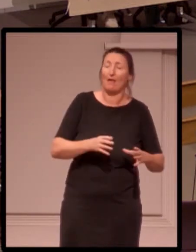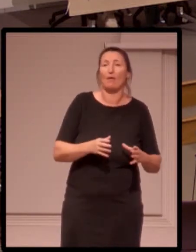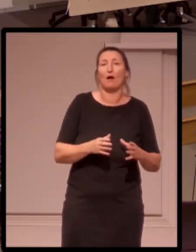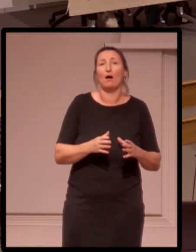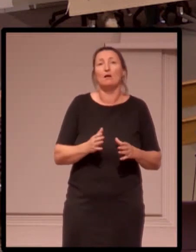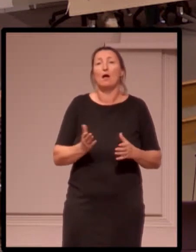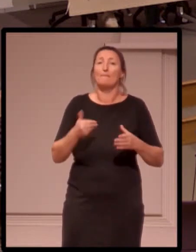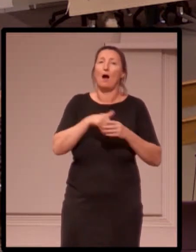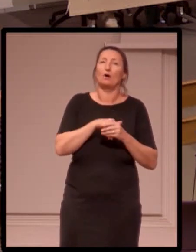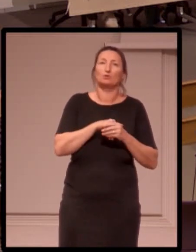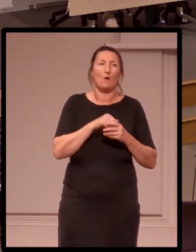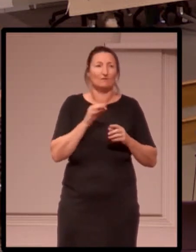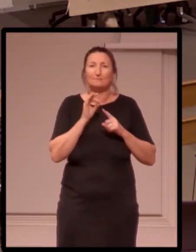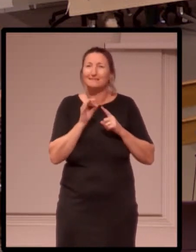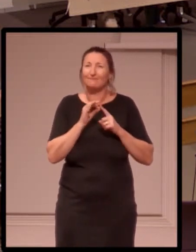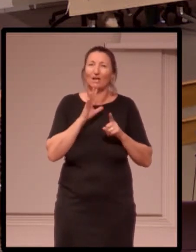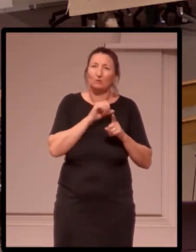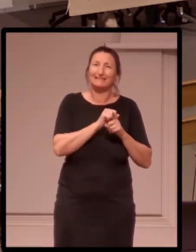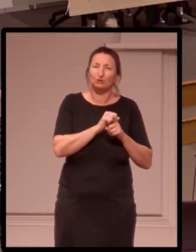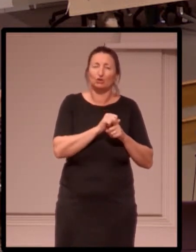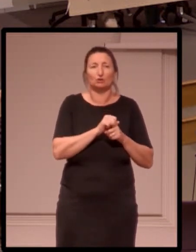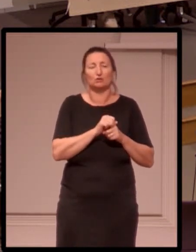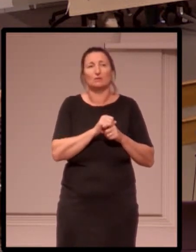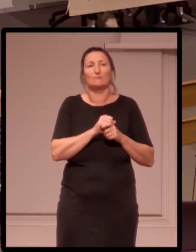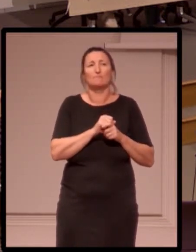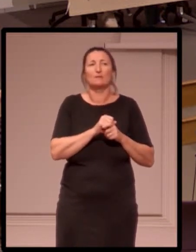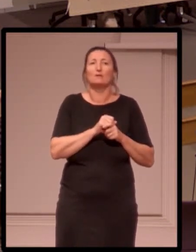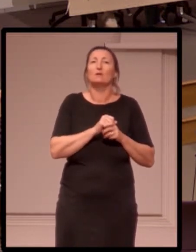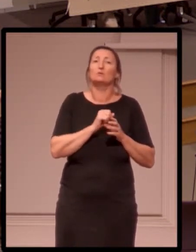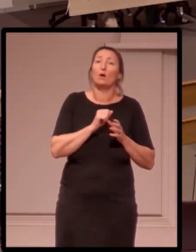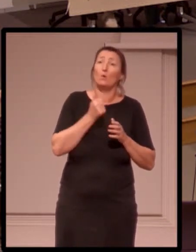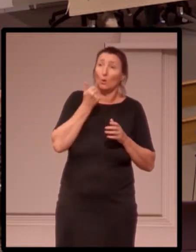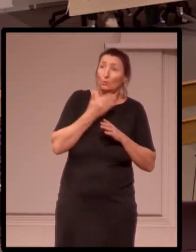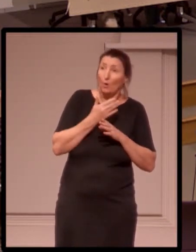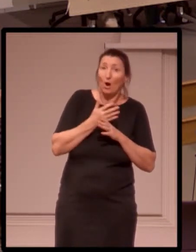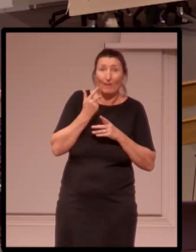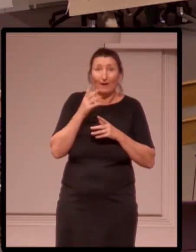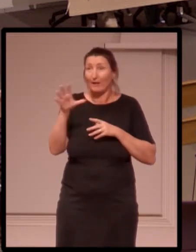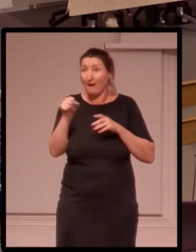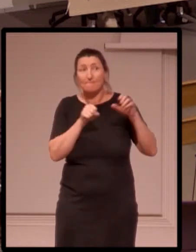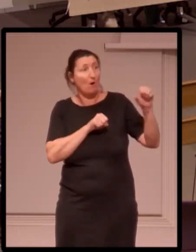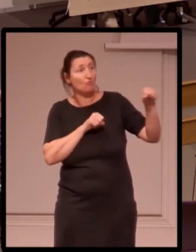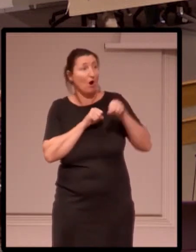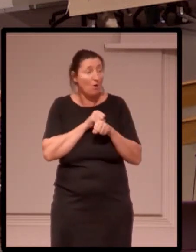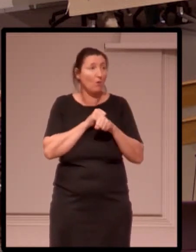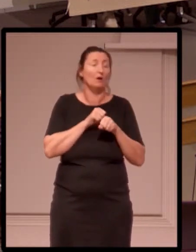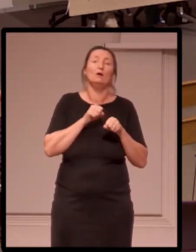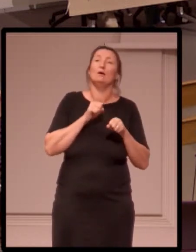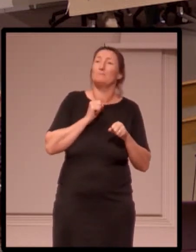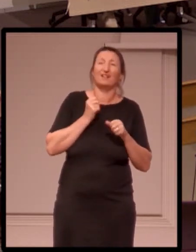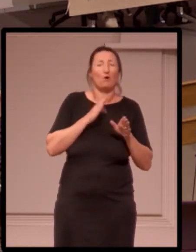Core 20+5 work. So there's lots of good we can learn from, but unfortunately probably